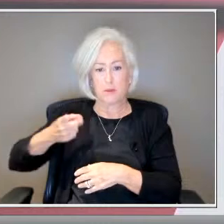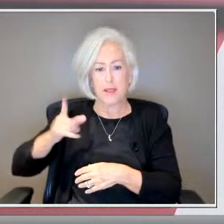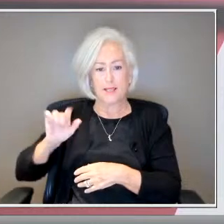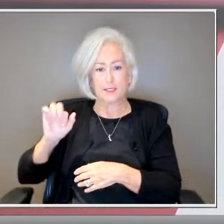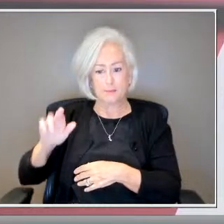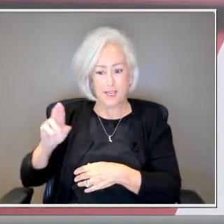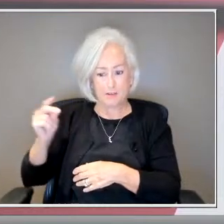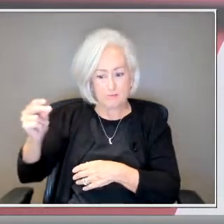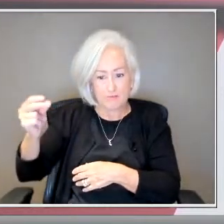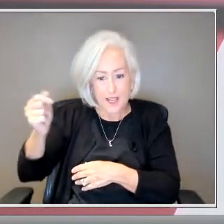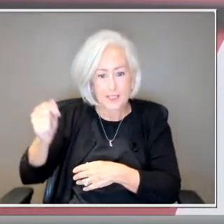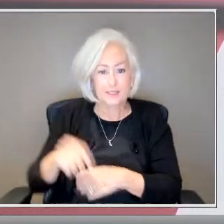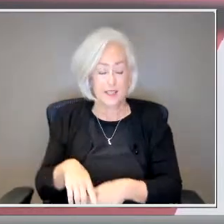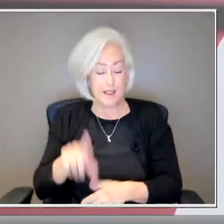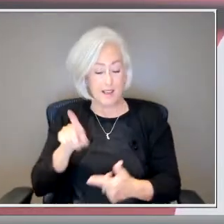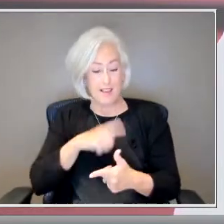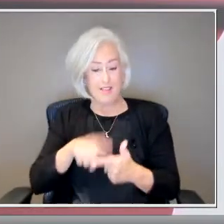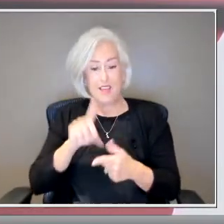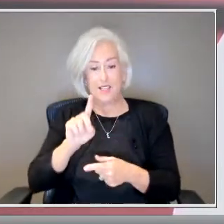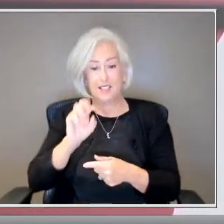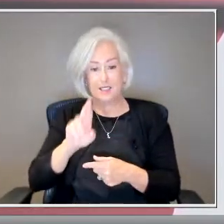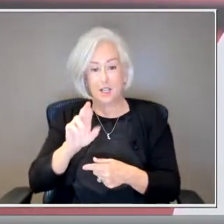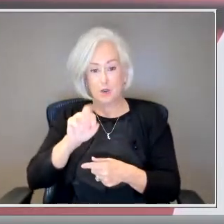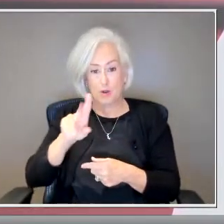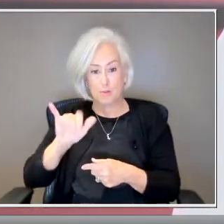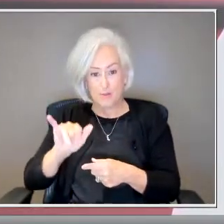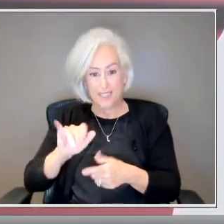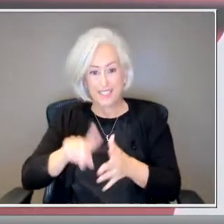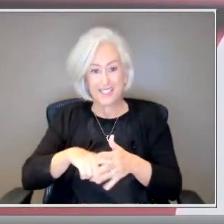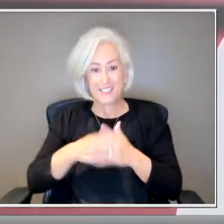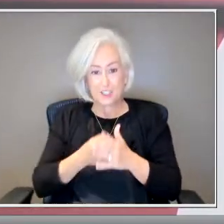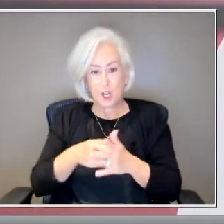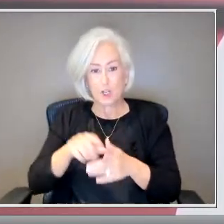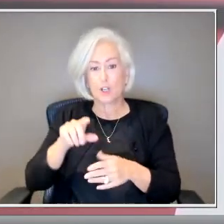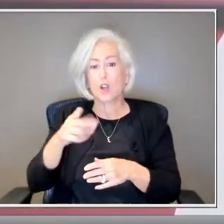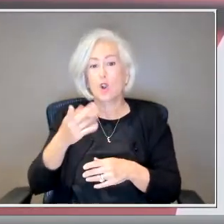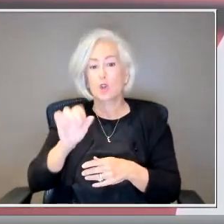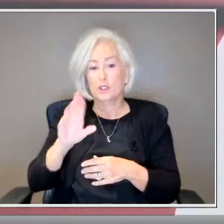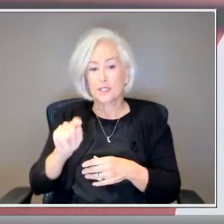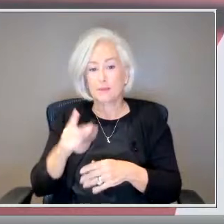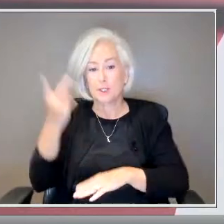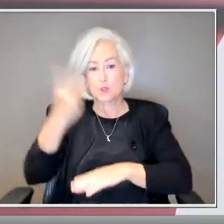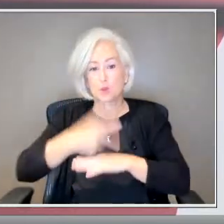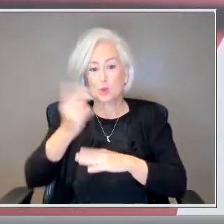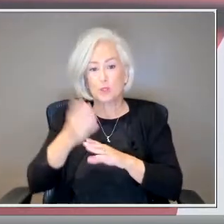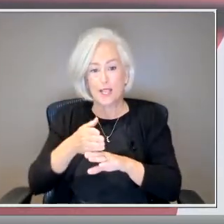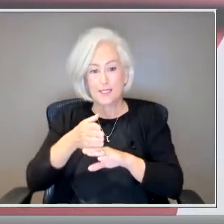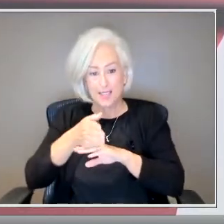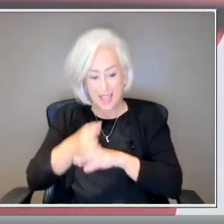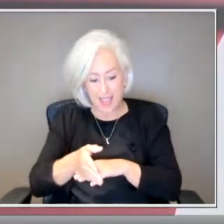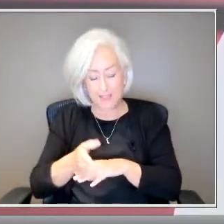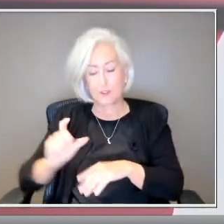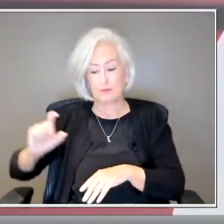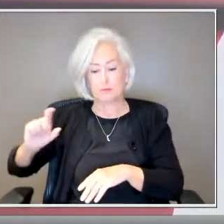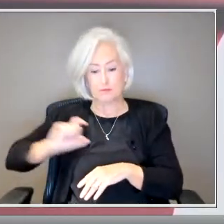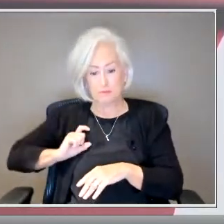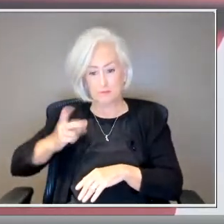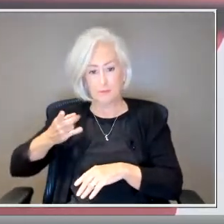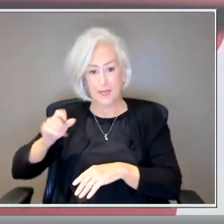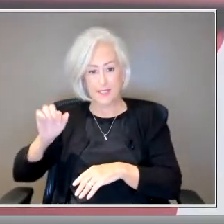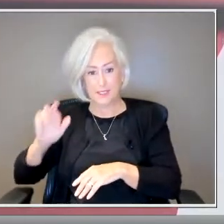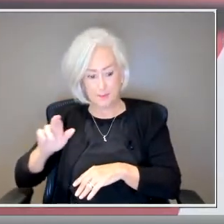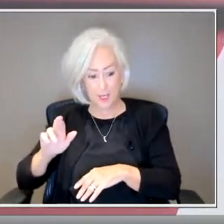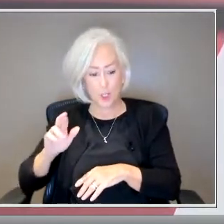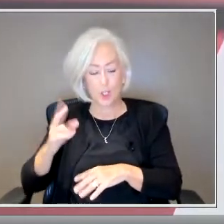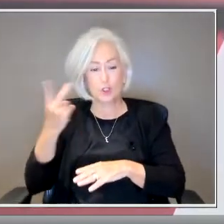started breast cancer treatment with Herceptin 2 days after the pacemaker was in. And you know, if you're trying to figure out